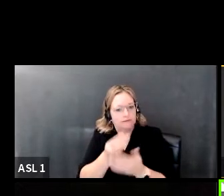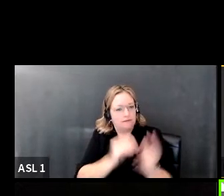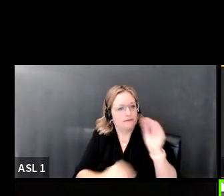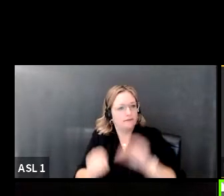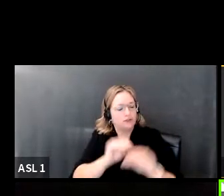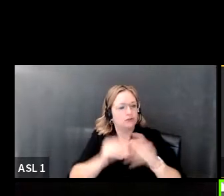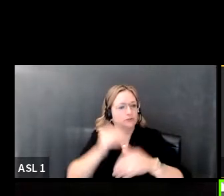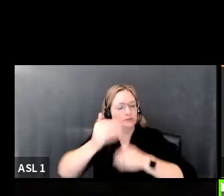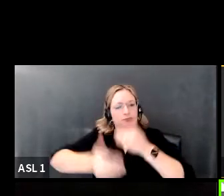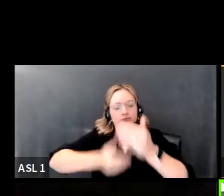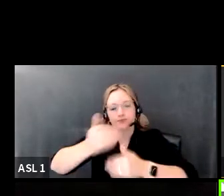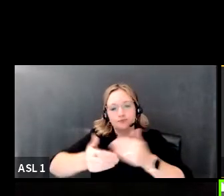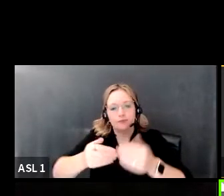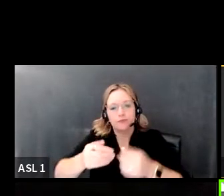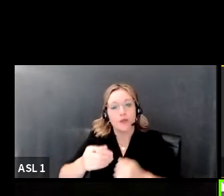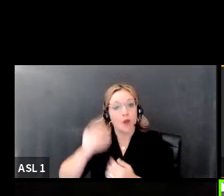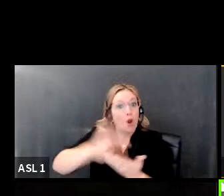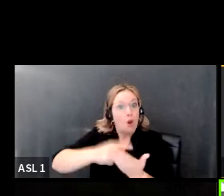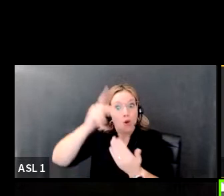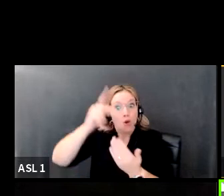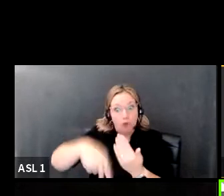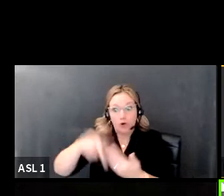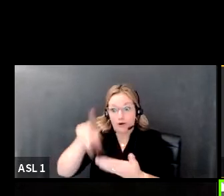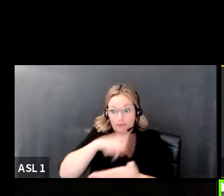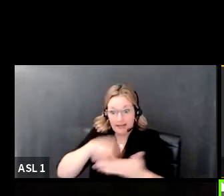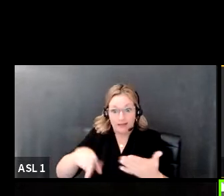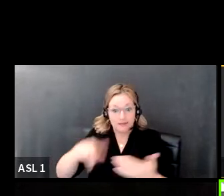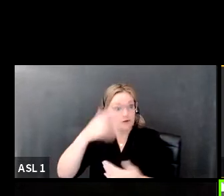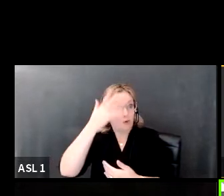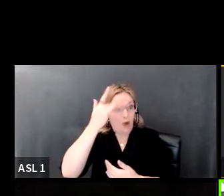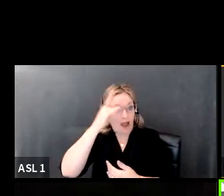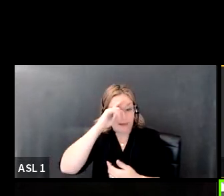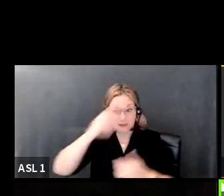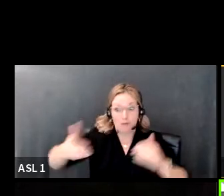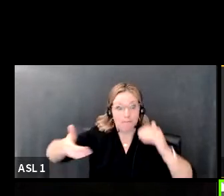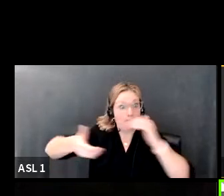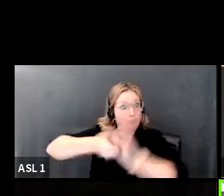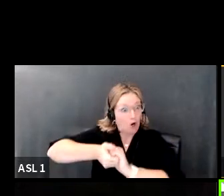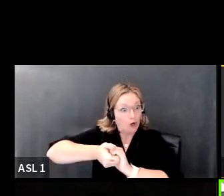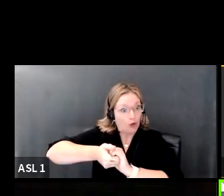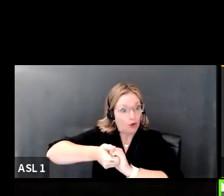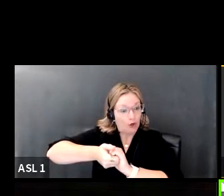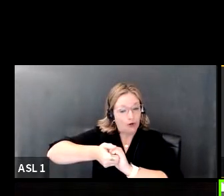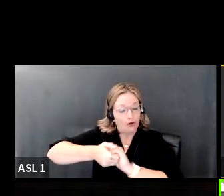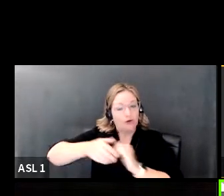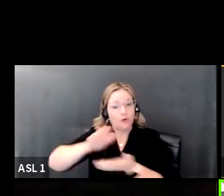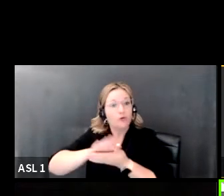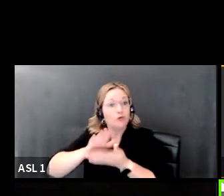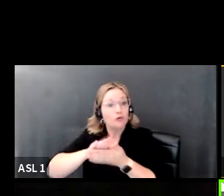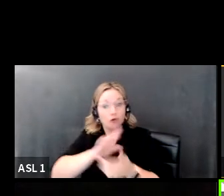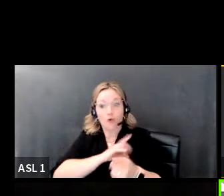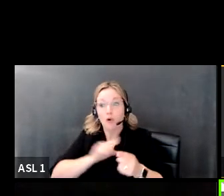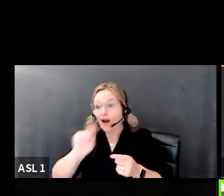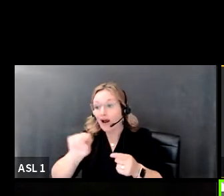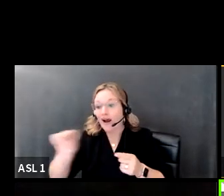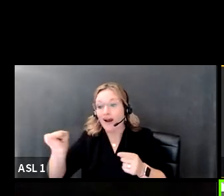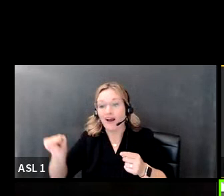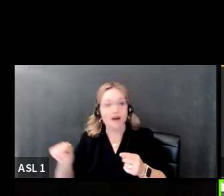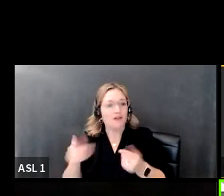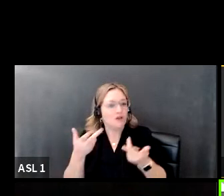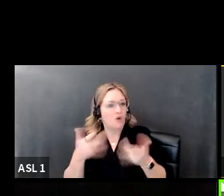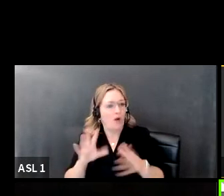the the program has been cancelled because the largest partner from the school school the four school boards declined to continue with the